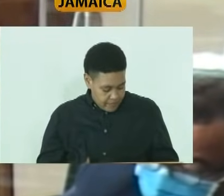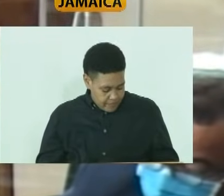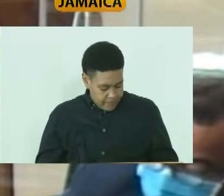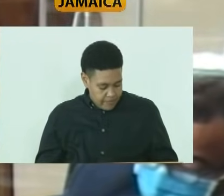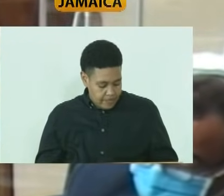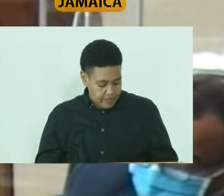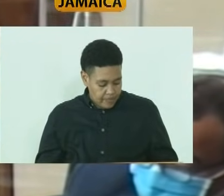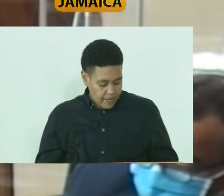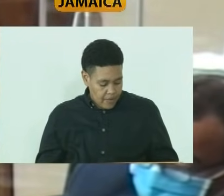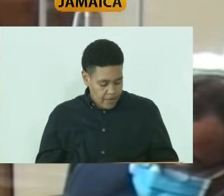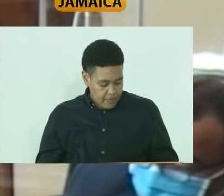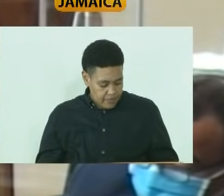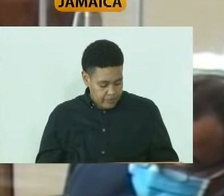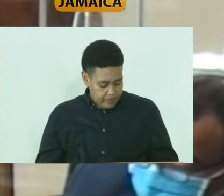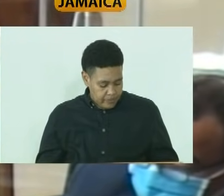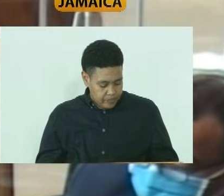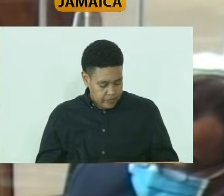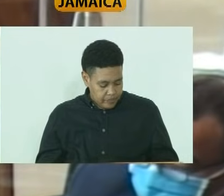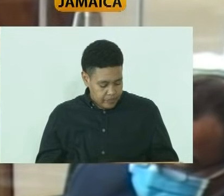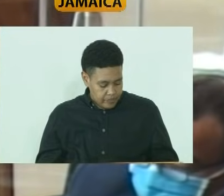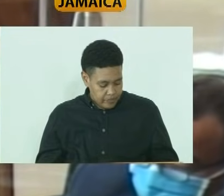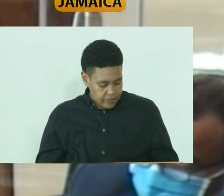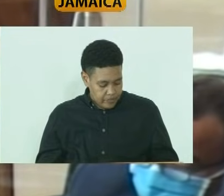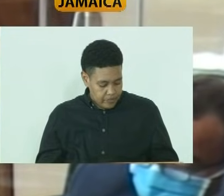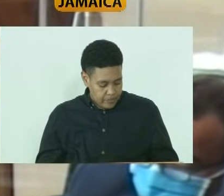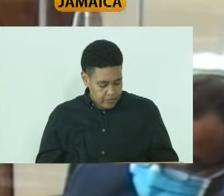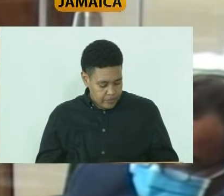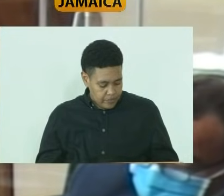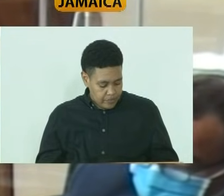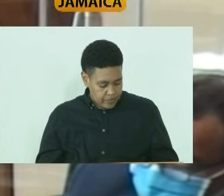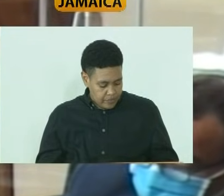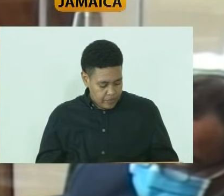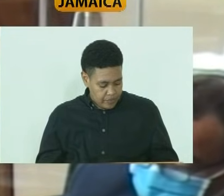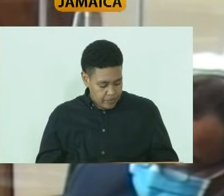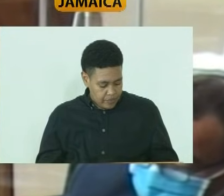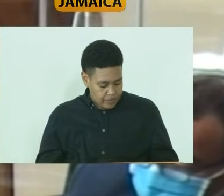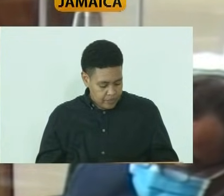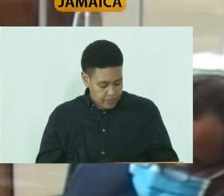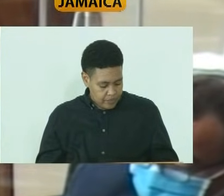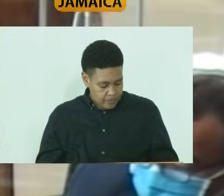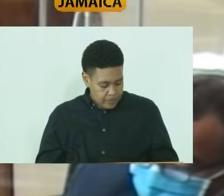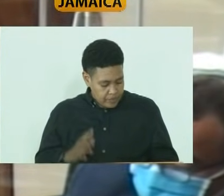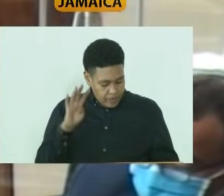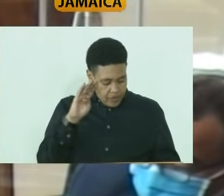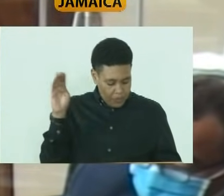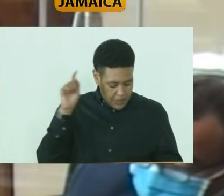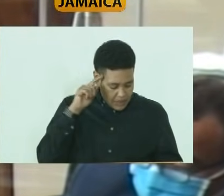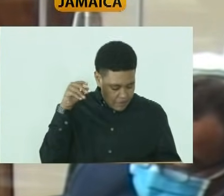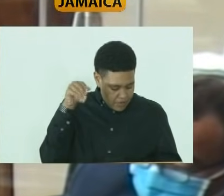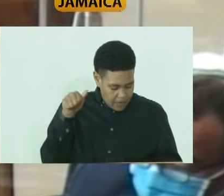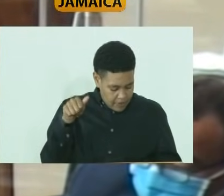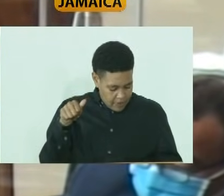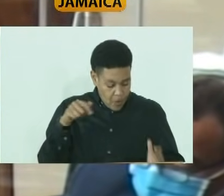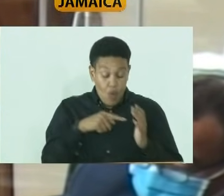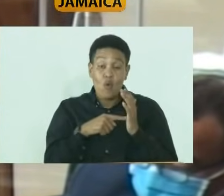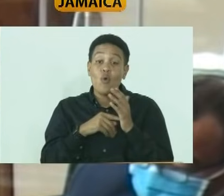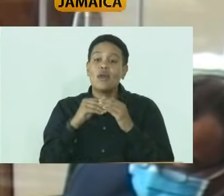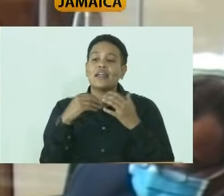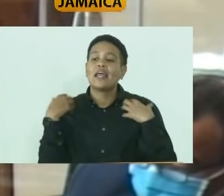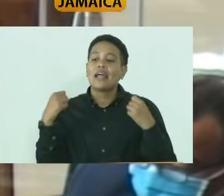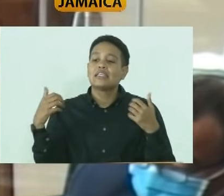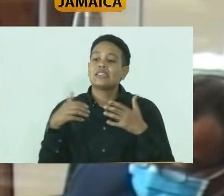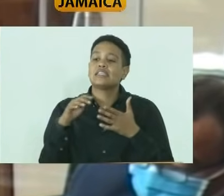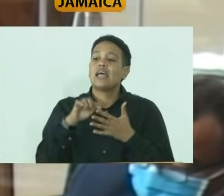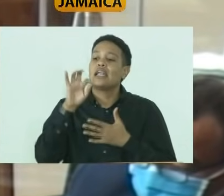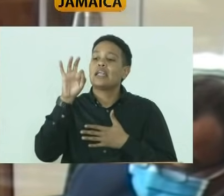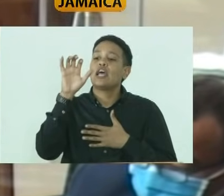And $4 billion to address outstanding arrears to suppliers of goods and services in the health sector, and $900 million to provide